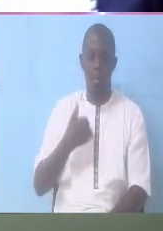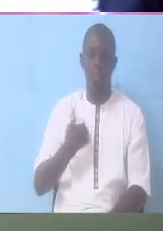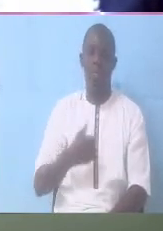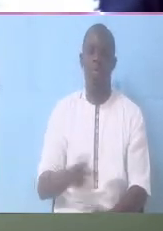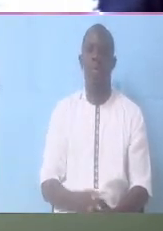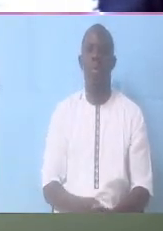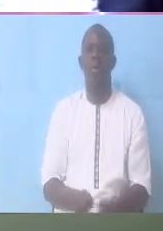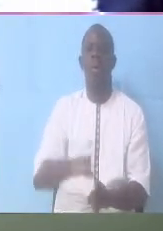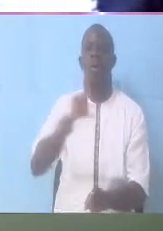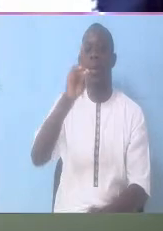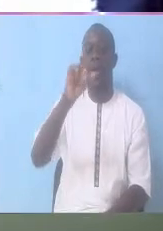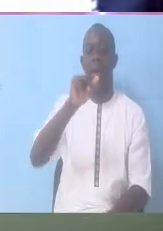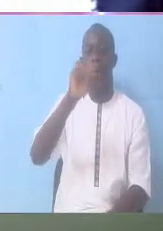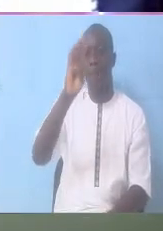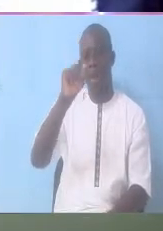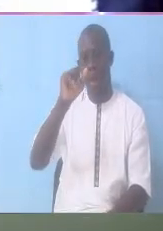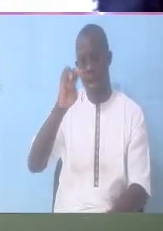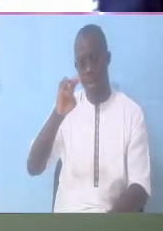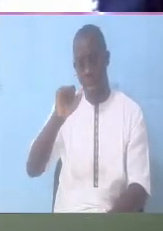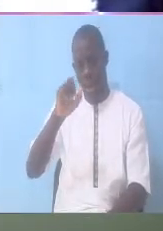foteng. Daba Marena,